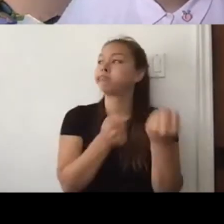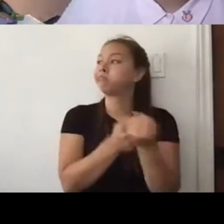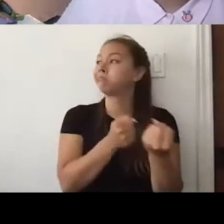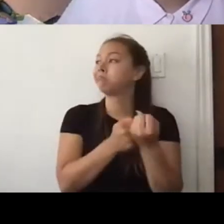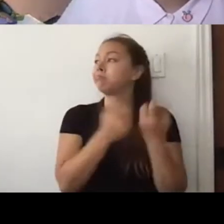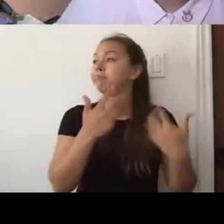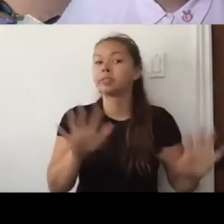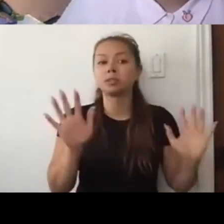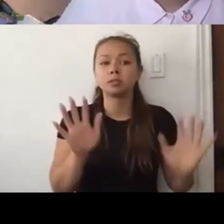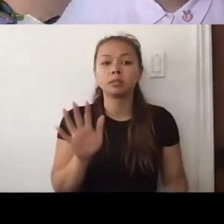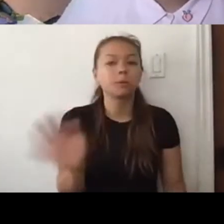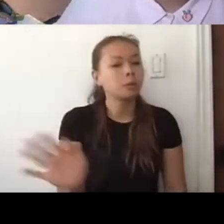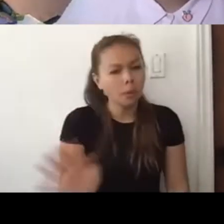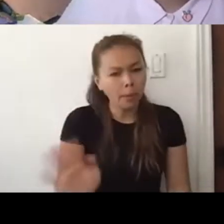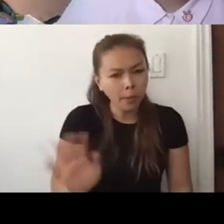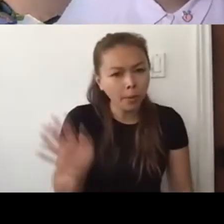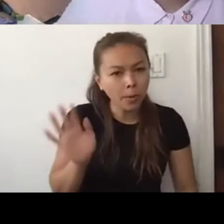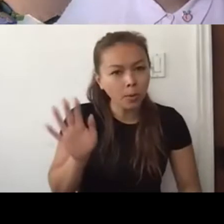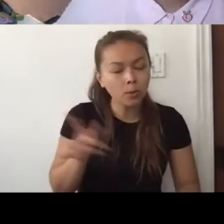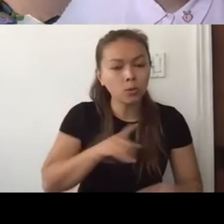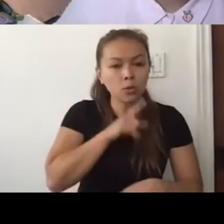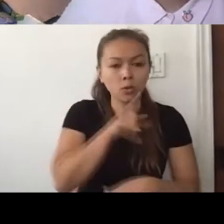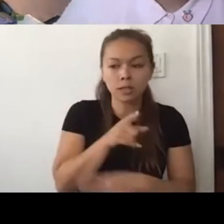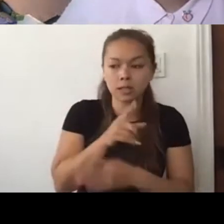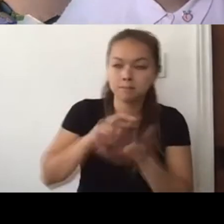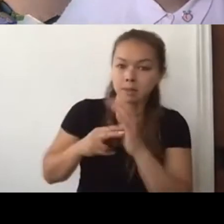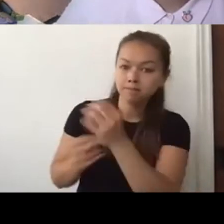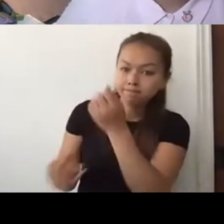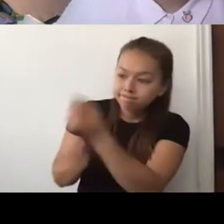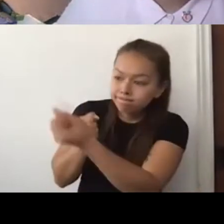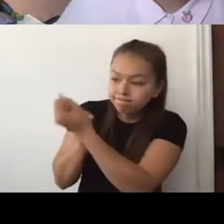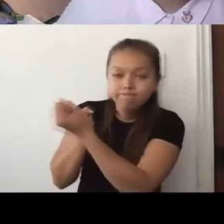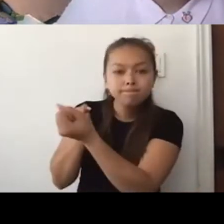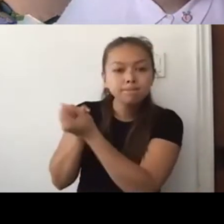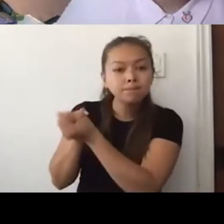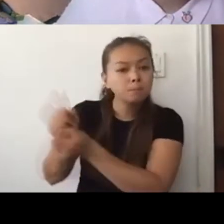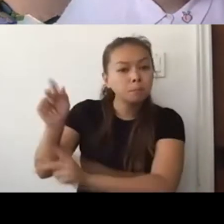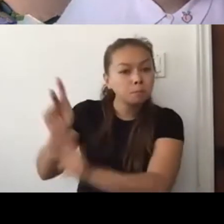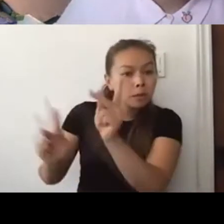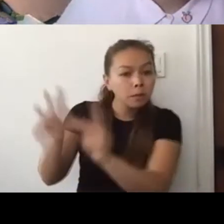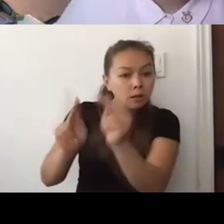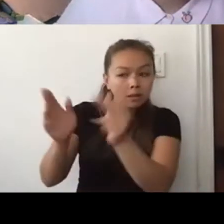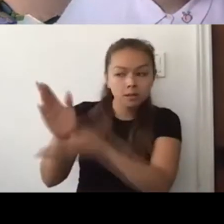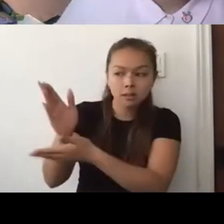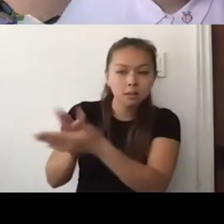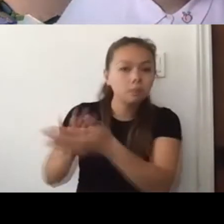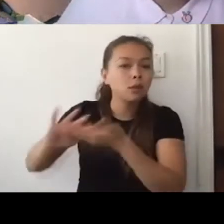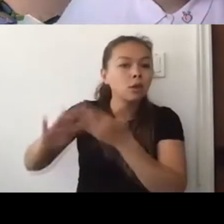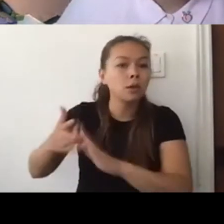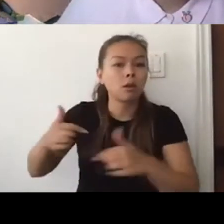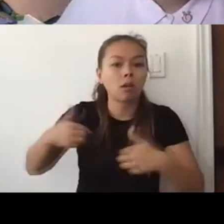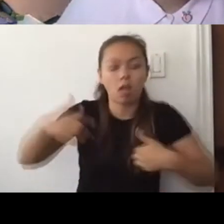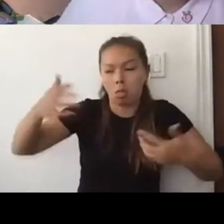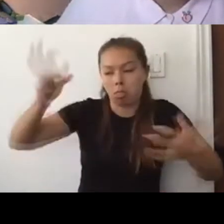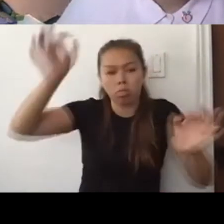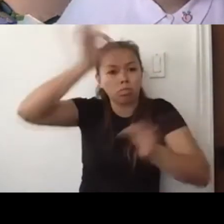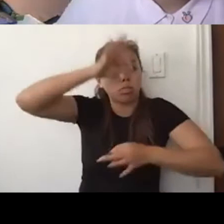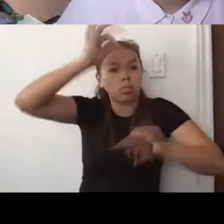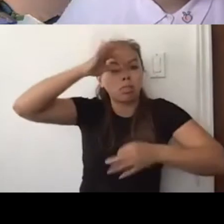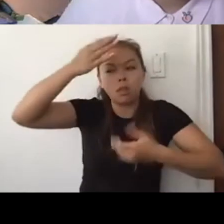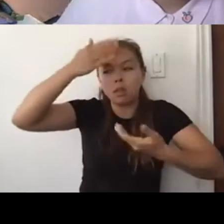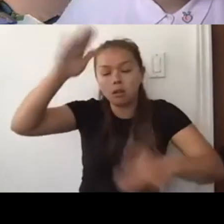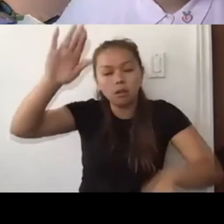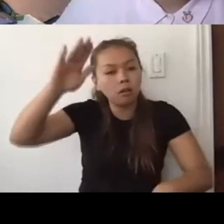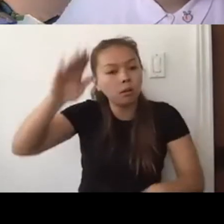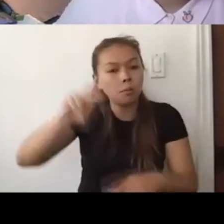you know, in communities that you might have never heard of and are just learning about now, but that ongoing commitment to learning and to understanding